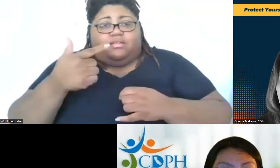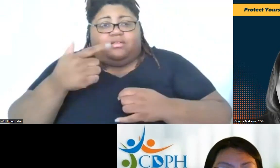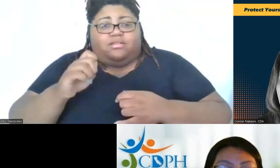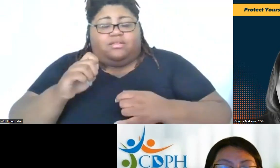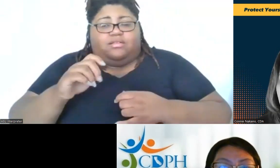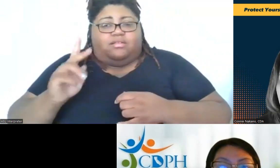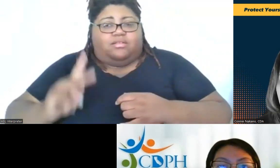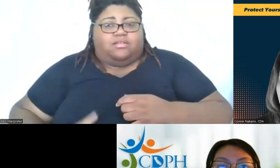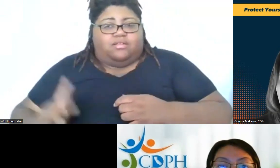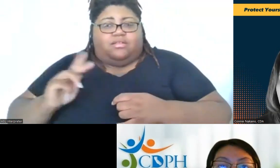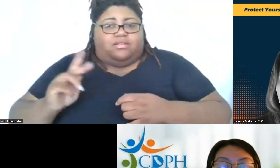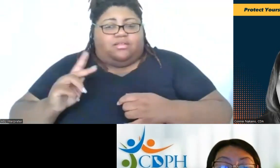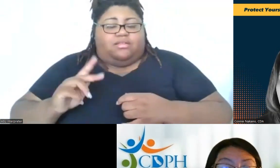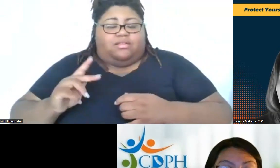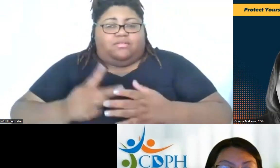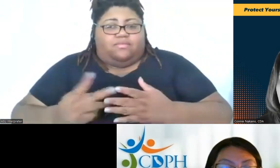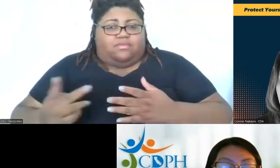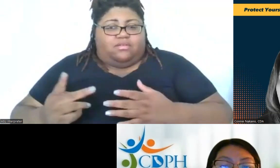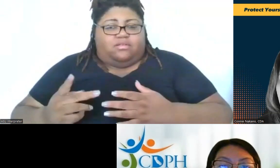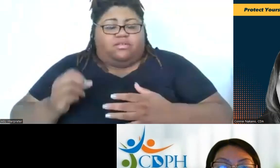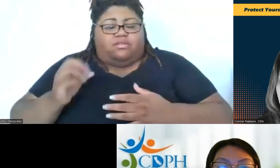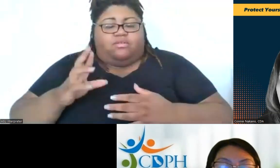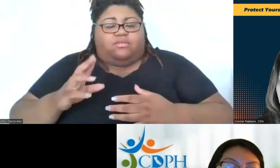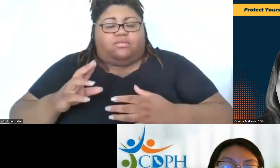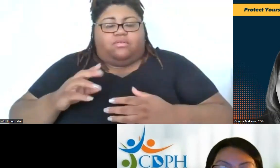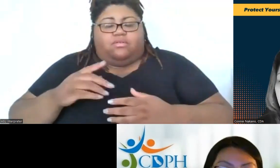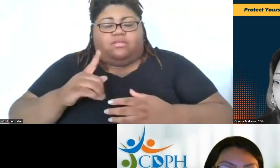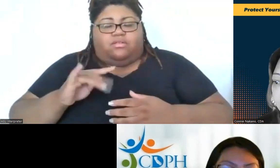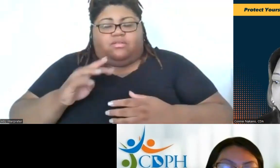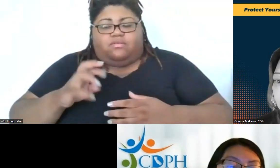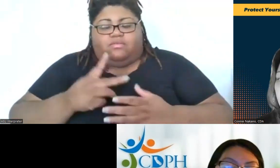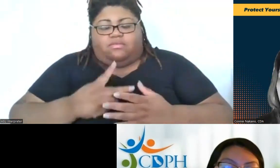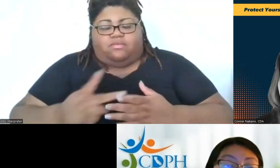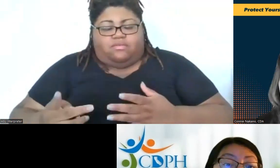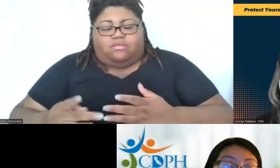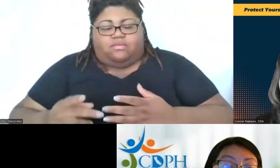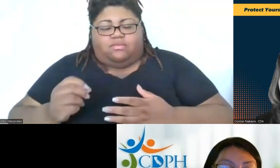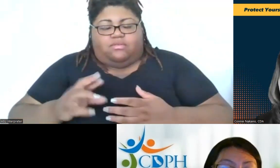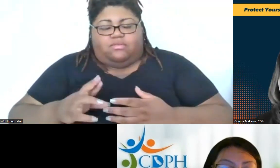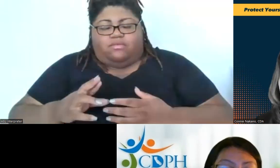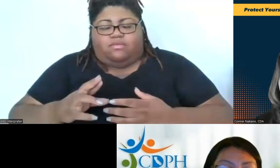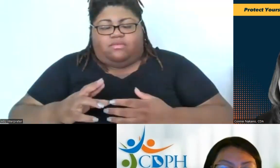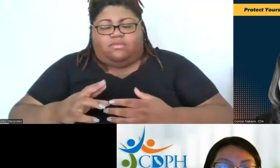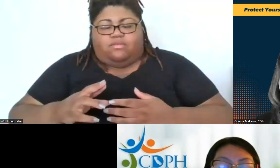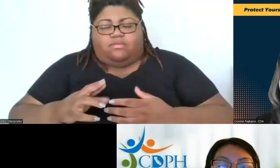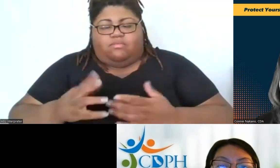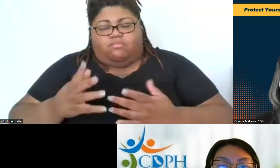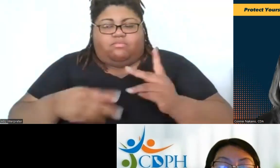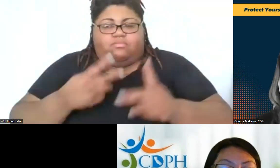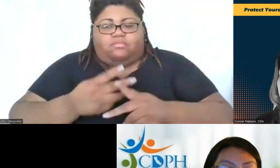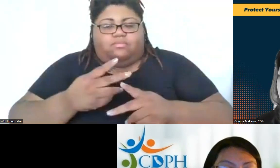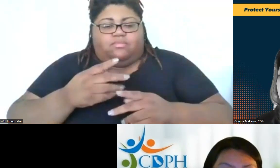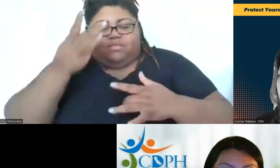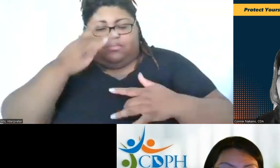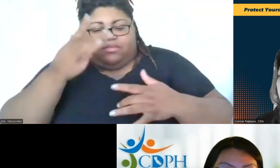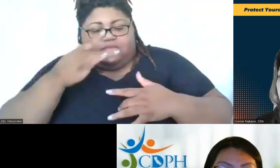severe liver failure or pregnancy will then dictate which of the 2 pills you can take. But